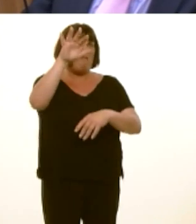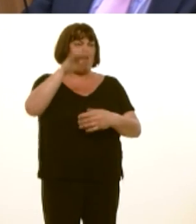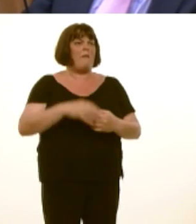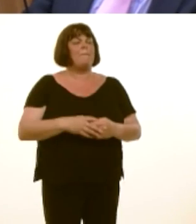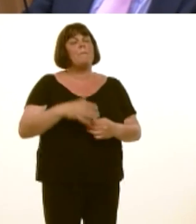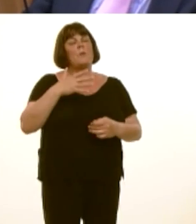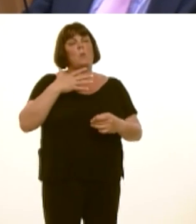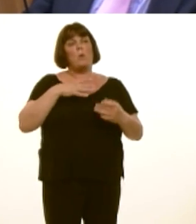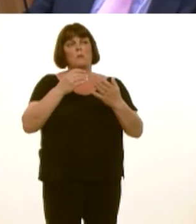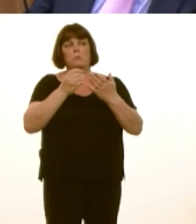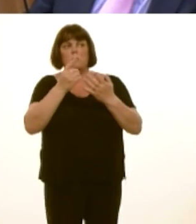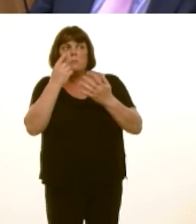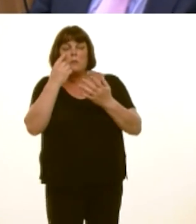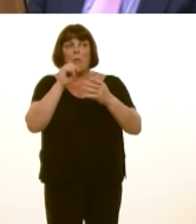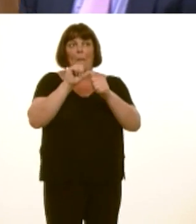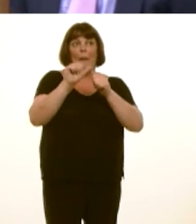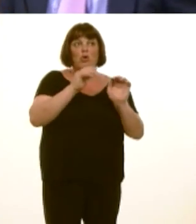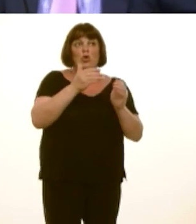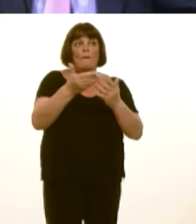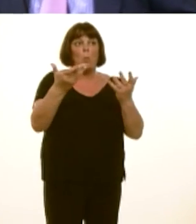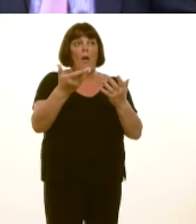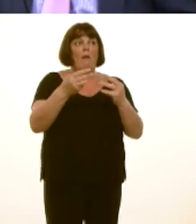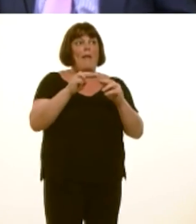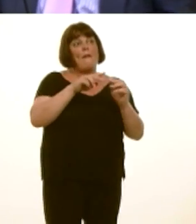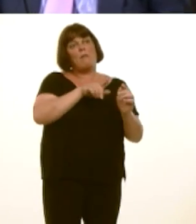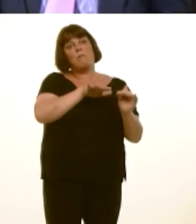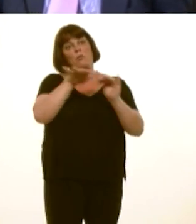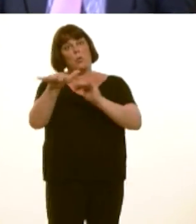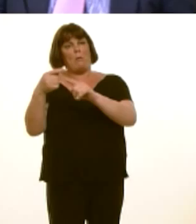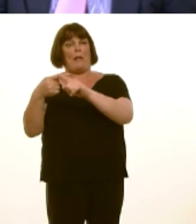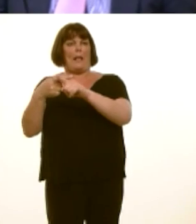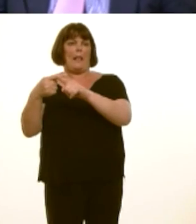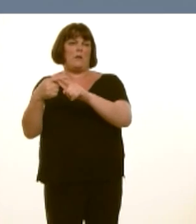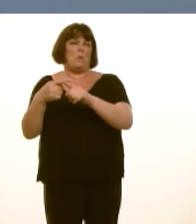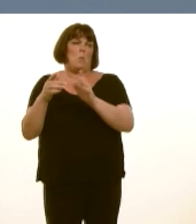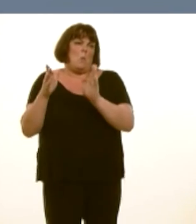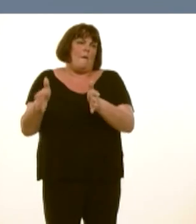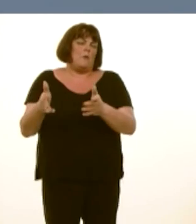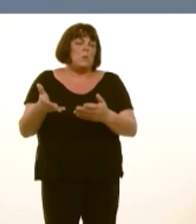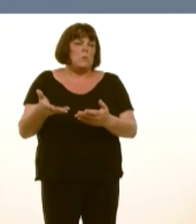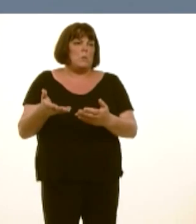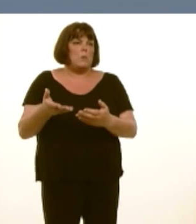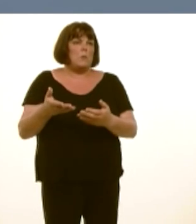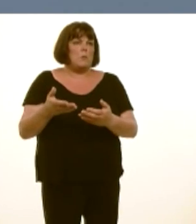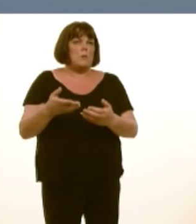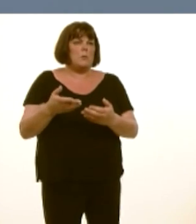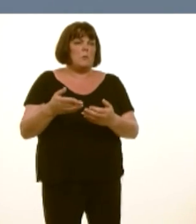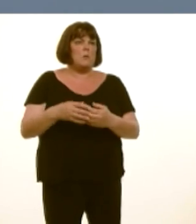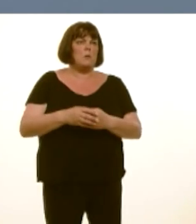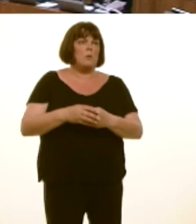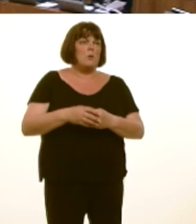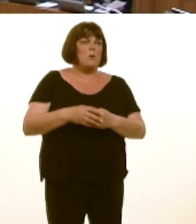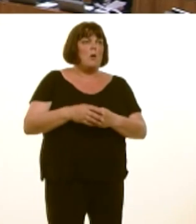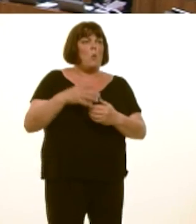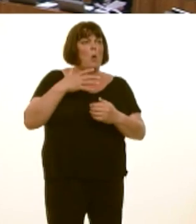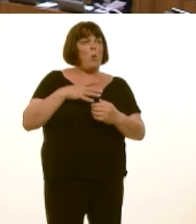people of Wales. If that means at the moment that the best services are available in England, we don't want to create a wall between Wales and England in terms of that